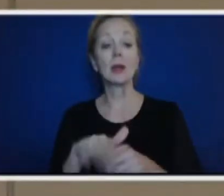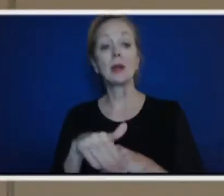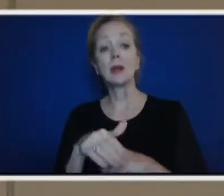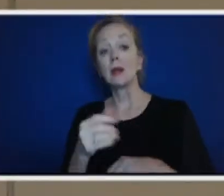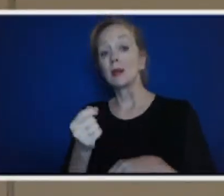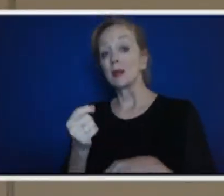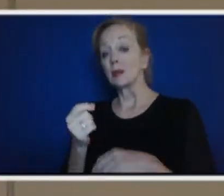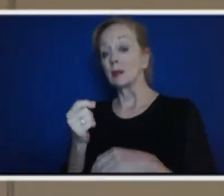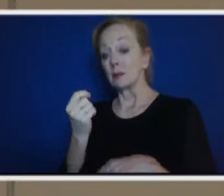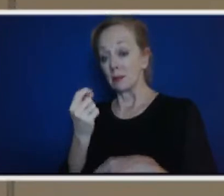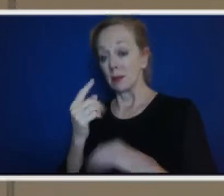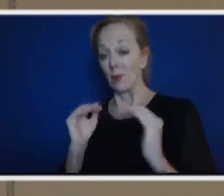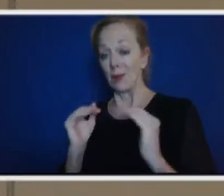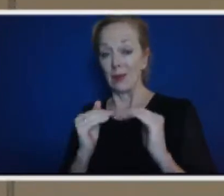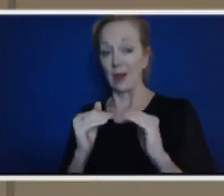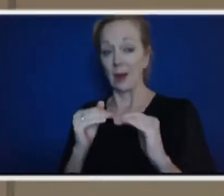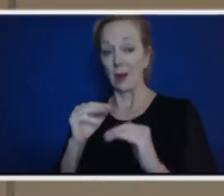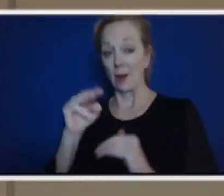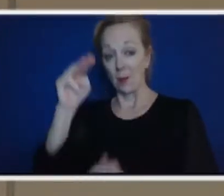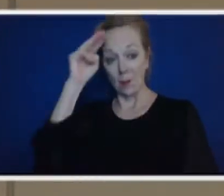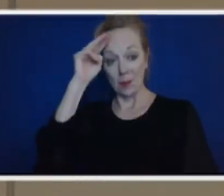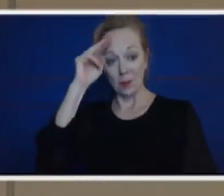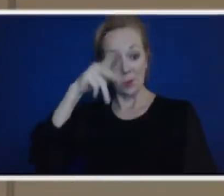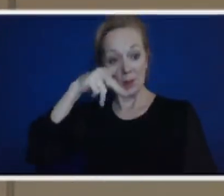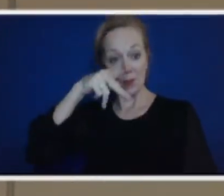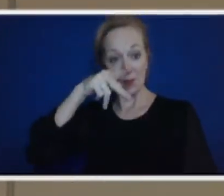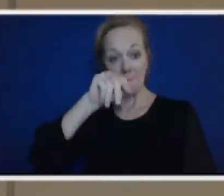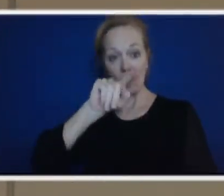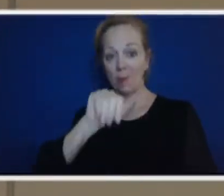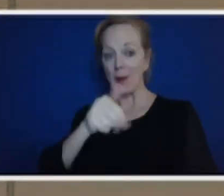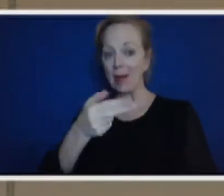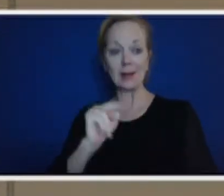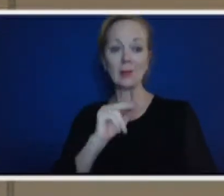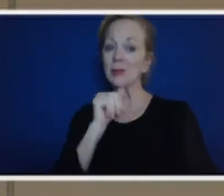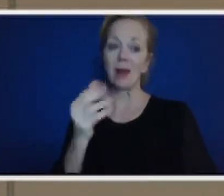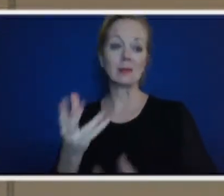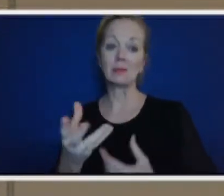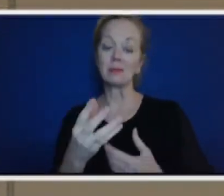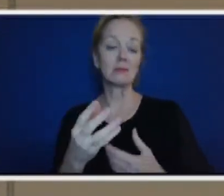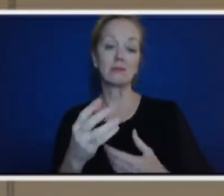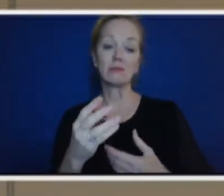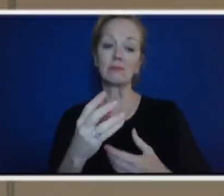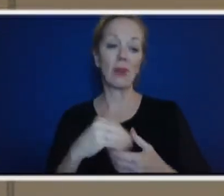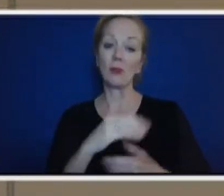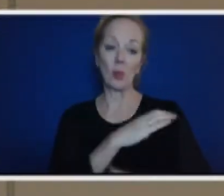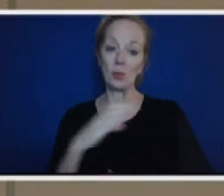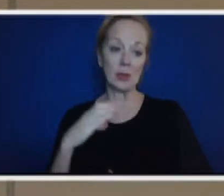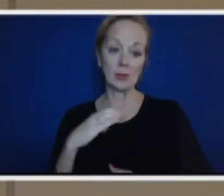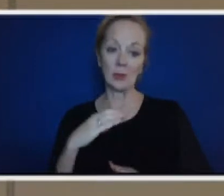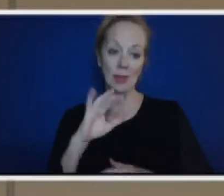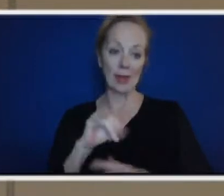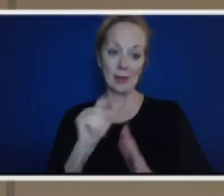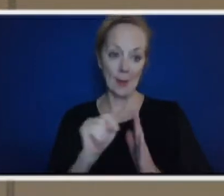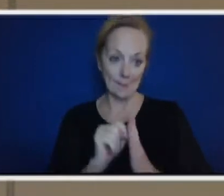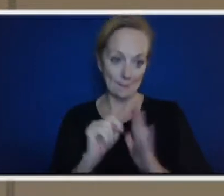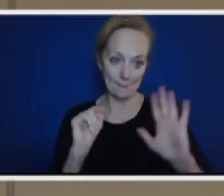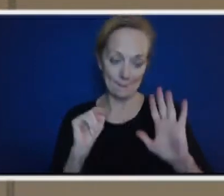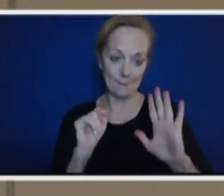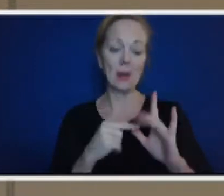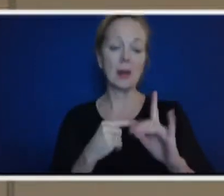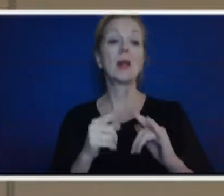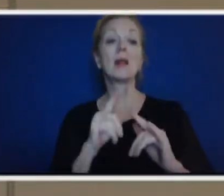at that point in time. What I can say is that, again, it's been reiterated a couple times. This was